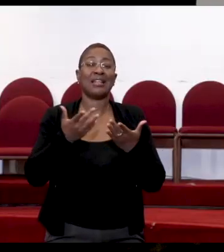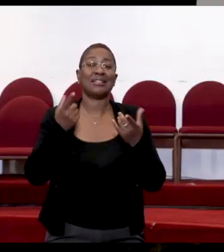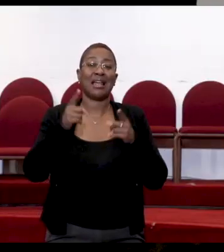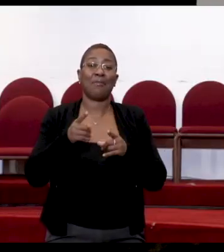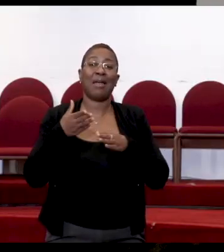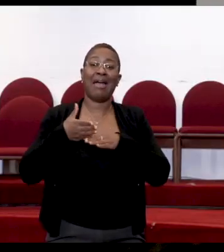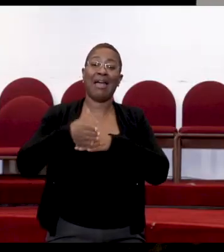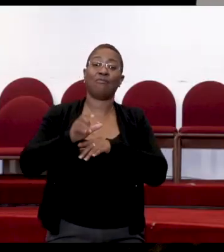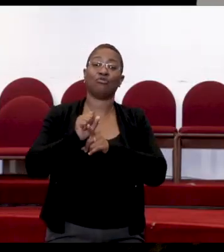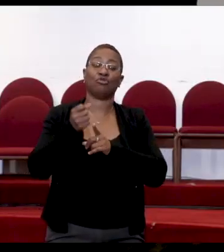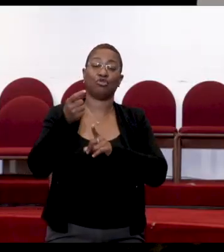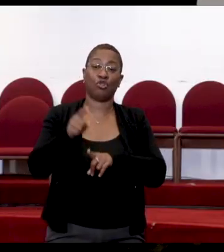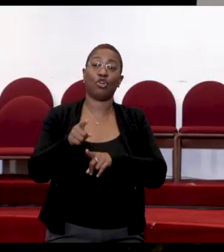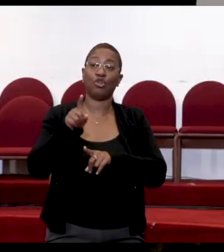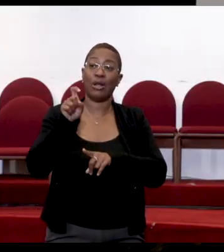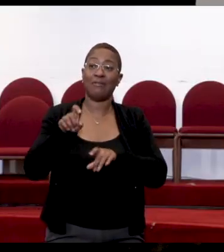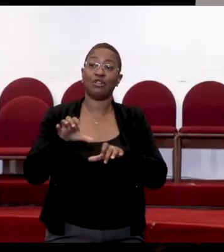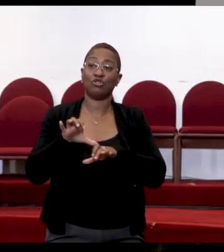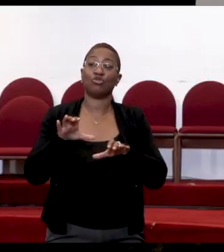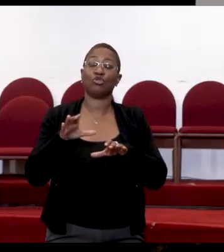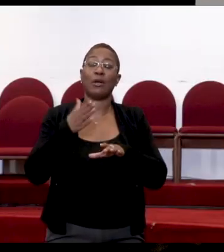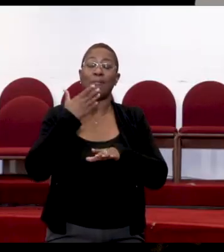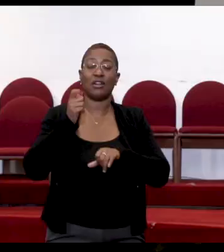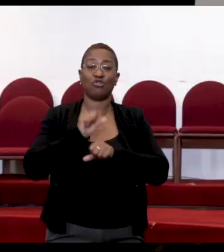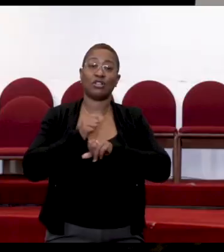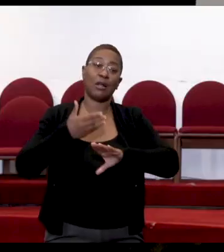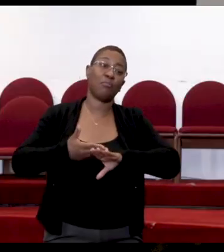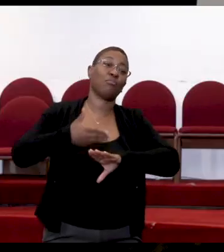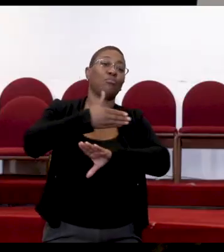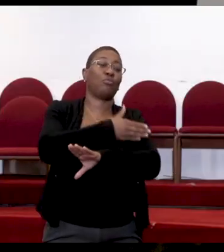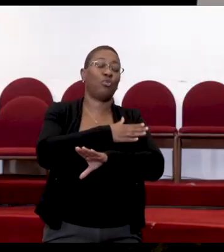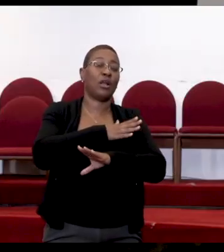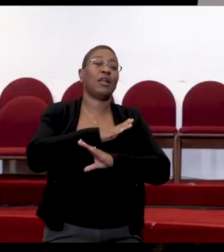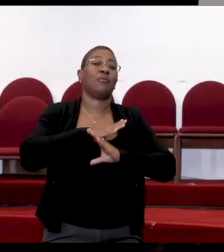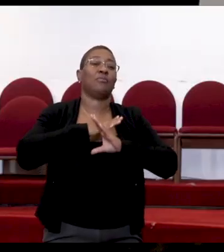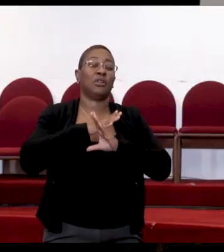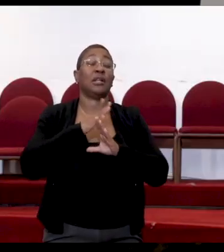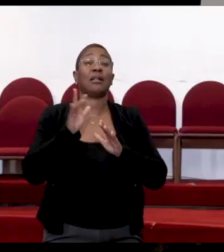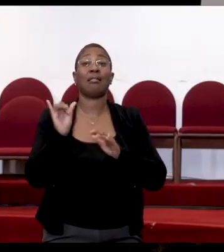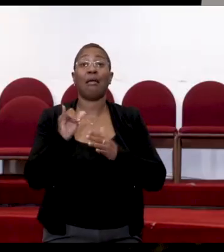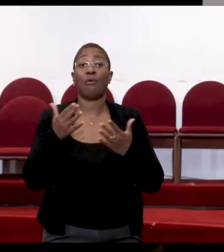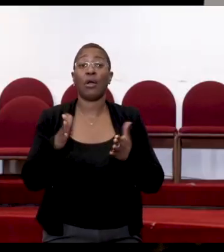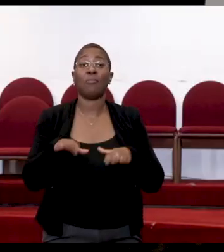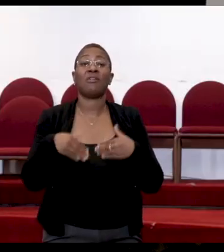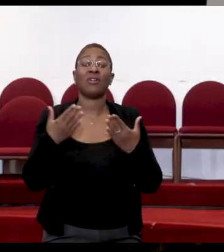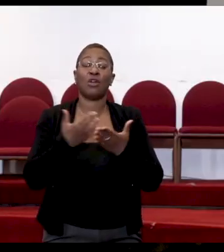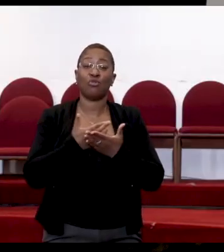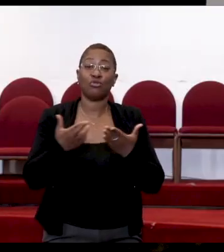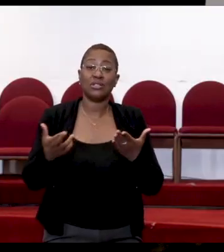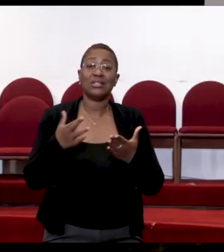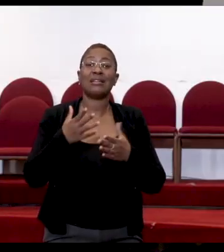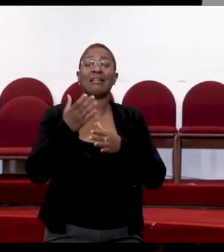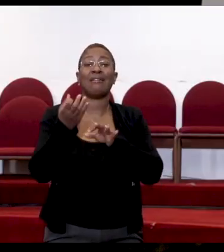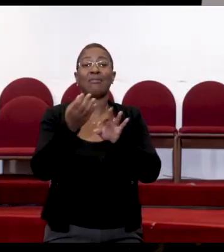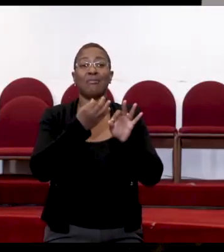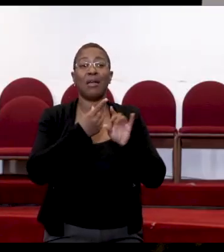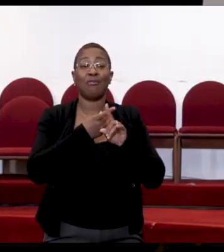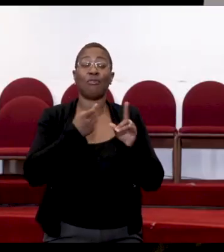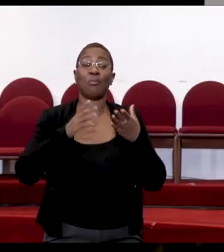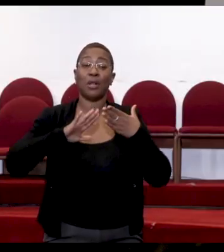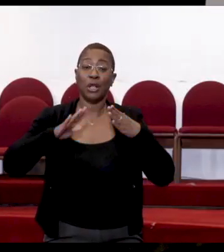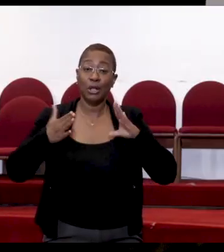occur. You have to do a better job in being proactive in providing the resources, getting better feedback from the